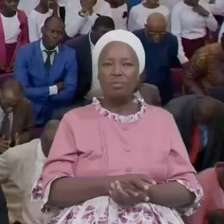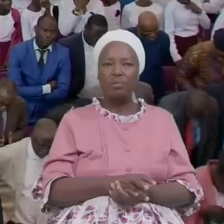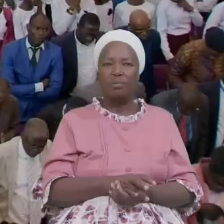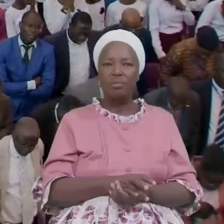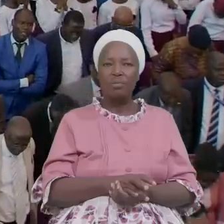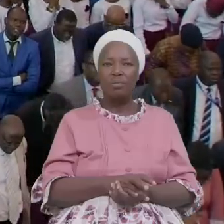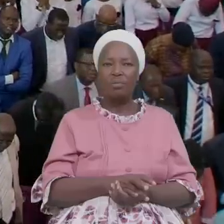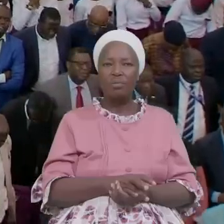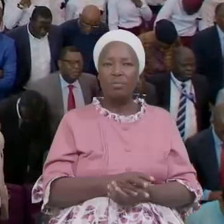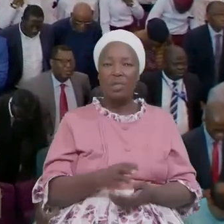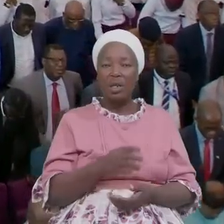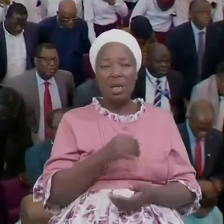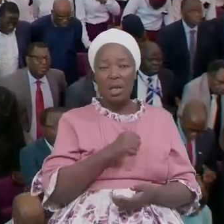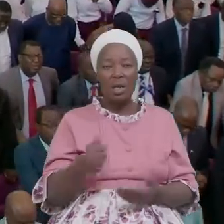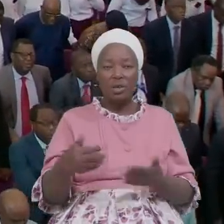A new level.